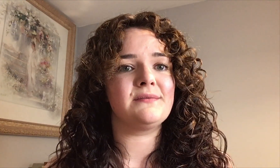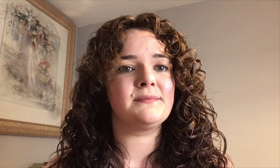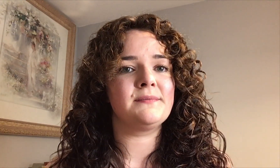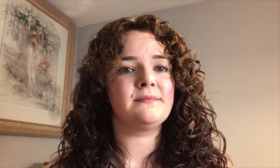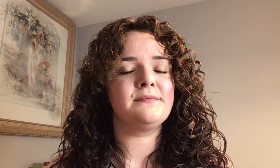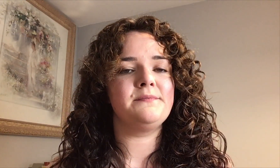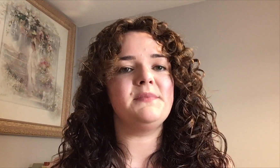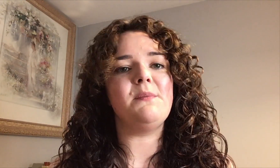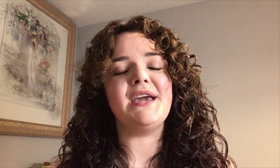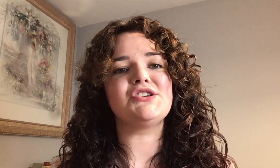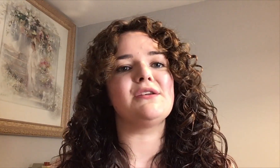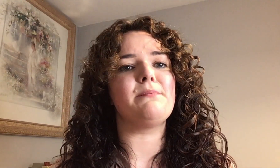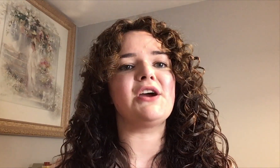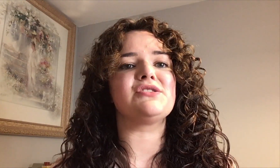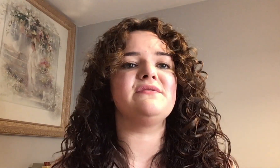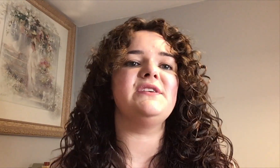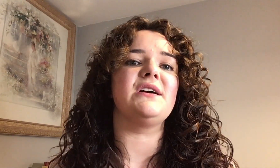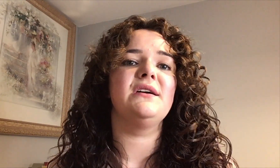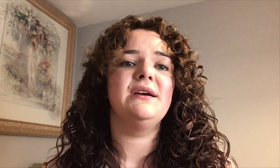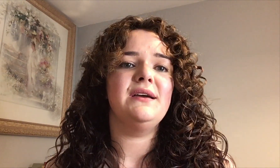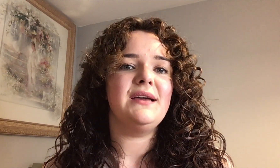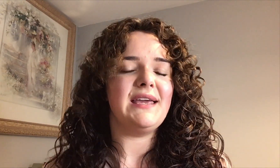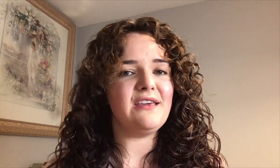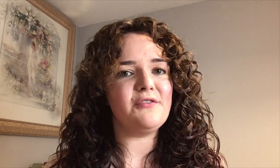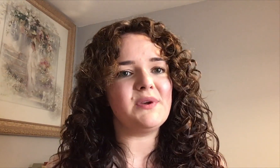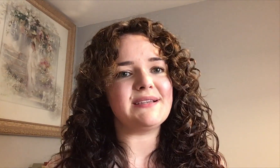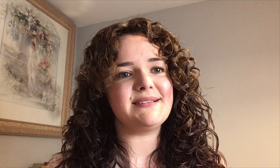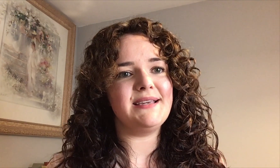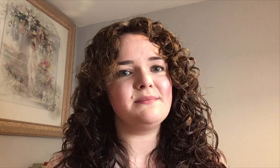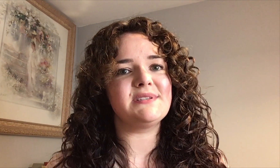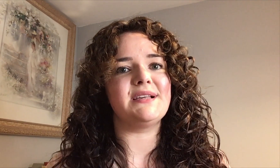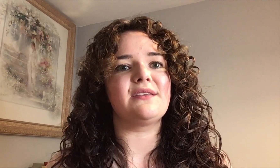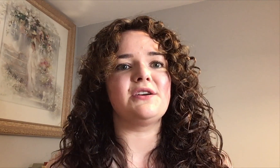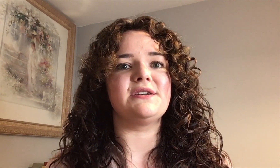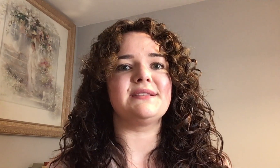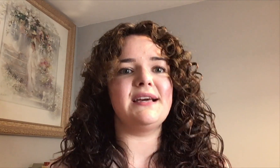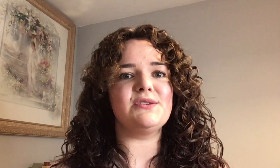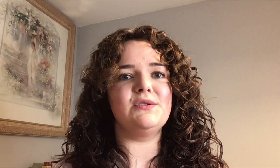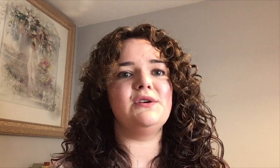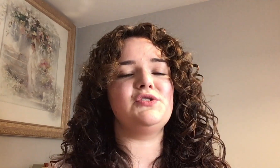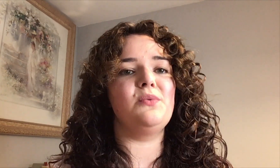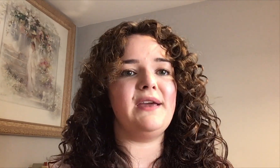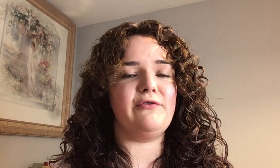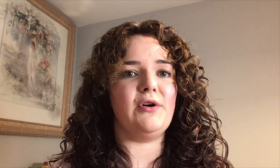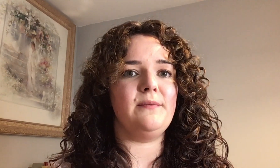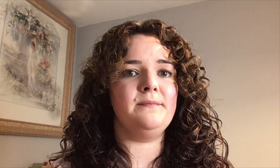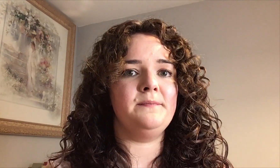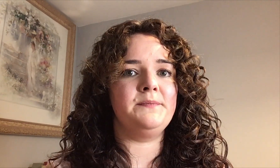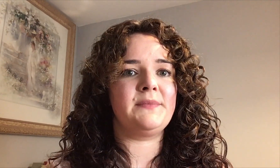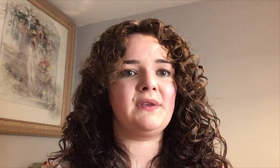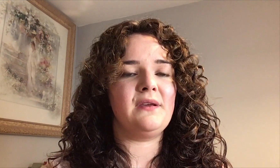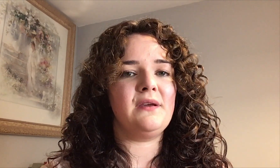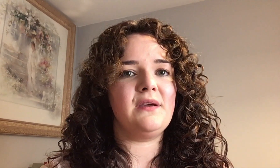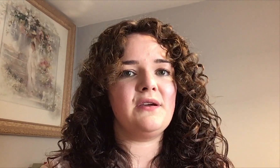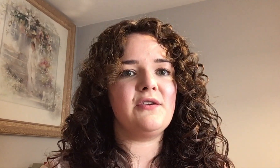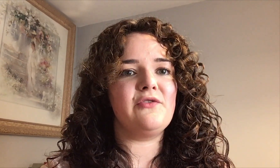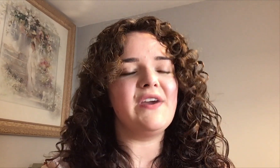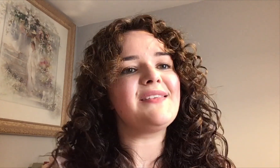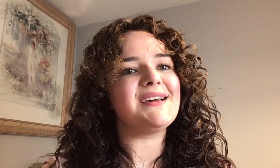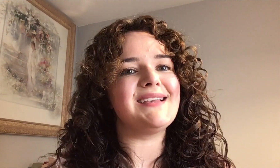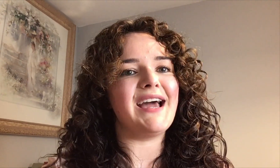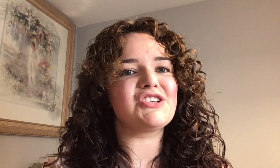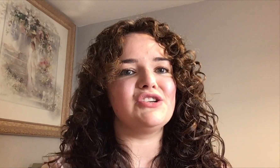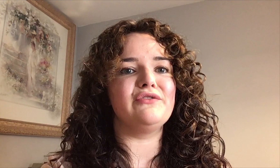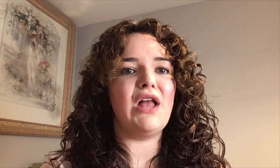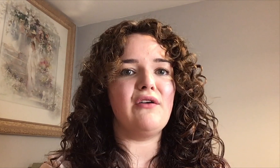last. Be patient and persevere, even when it seems like there is little to wait for.